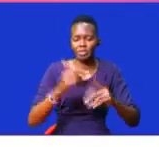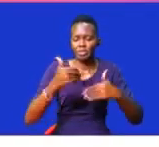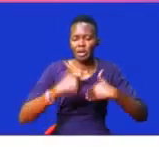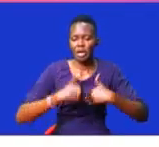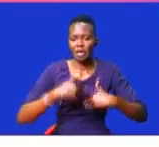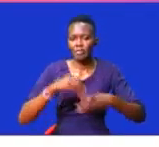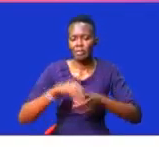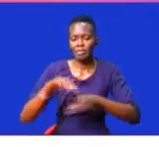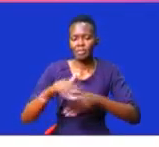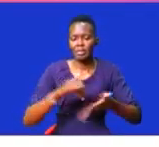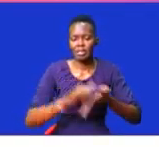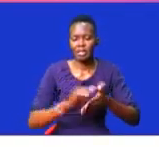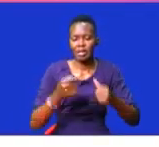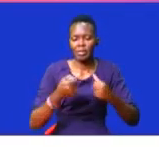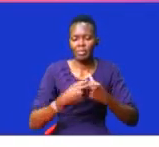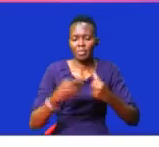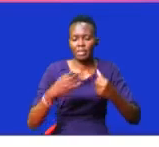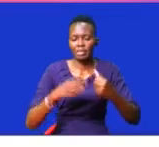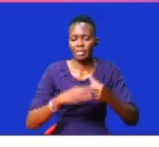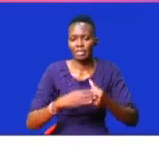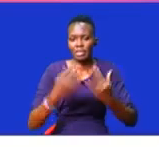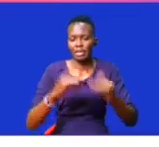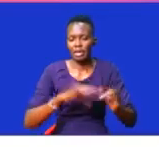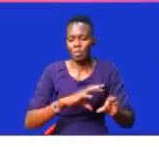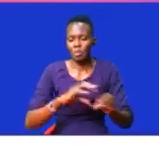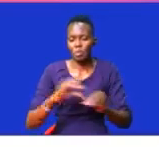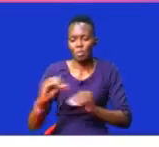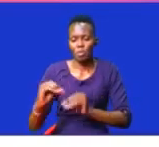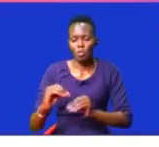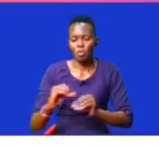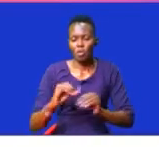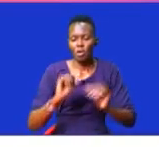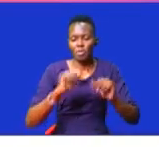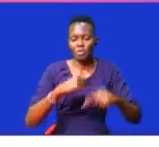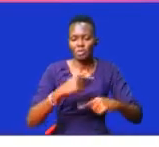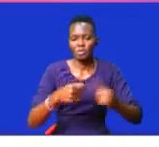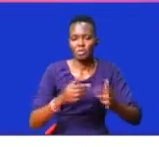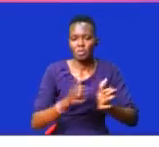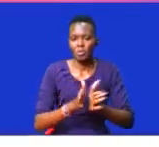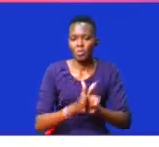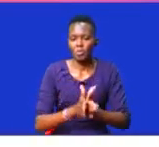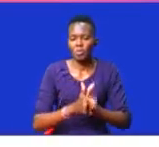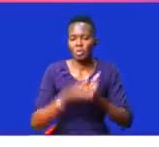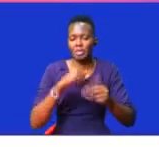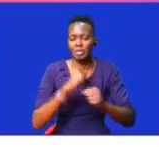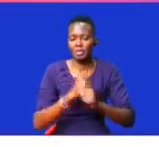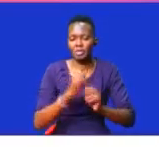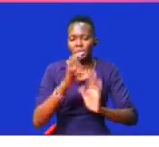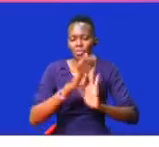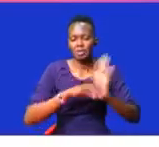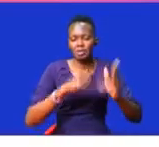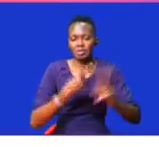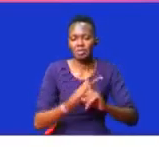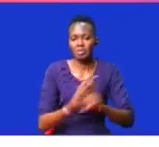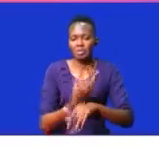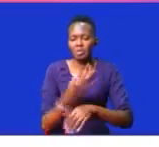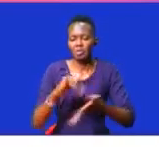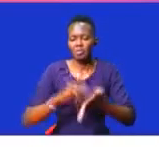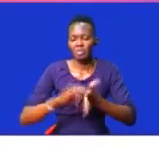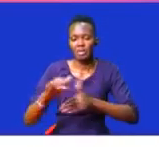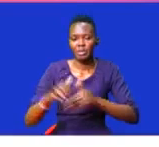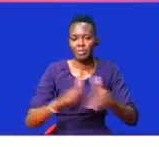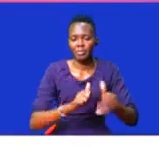manende kuro duwe nendo maro cheko igani bende kuro choro nyime kendo gibro mero dio nyime kuda atayo chendo mpogoro pumaga chiru no chakre